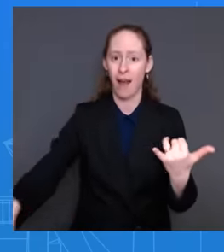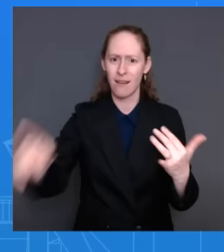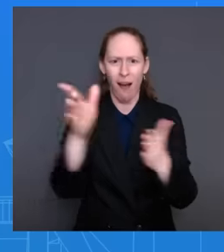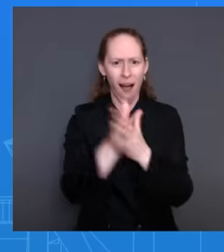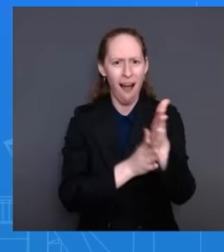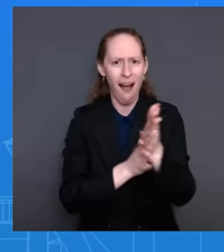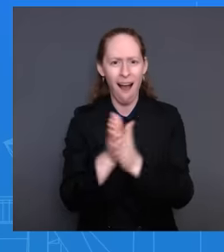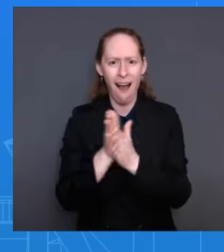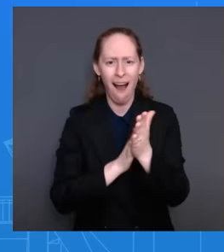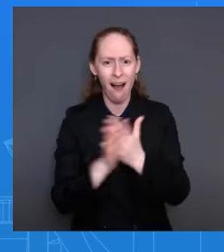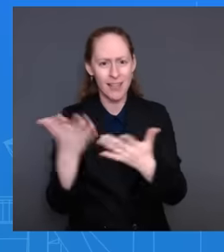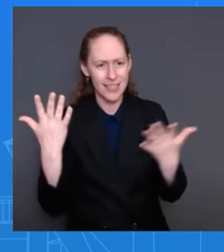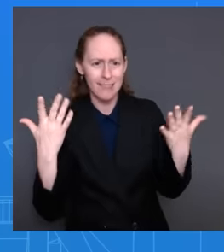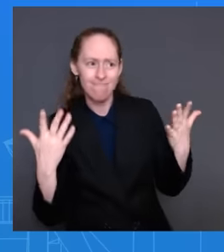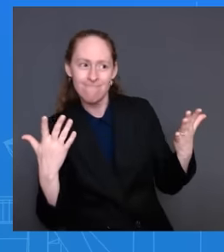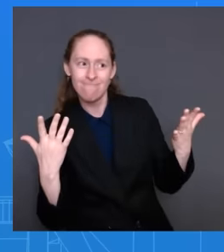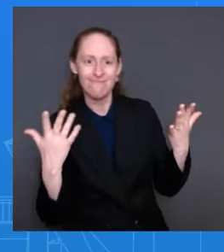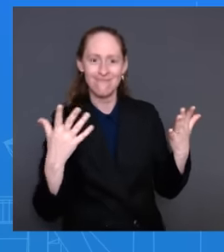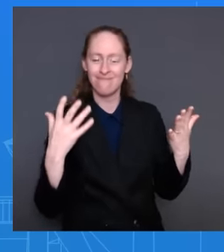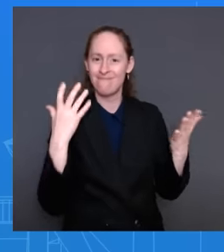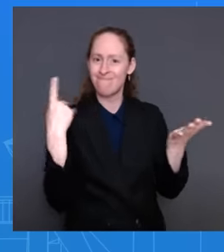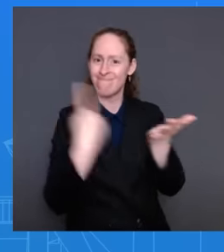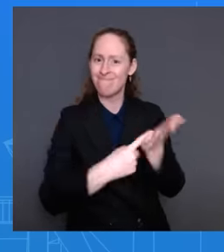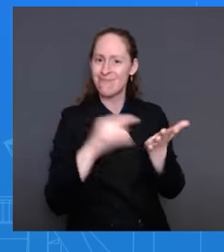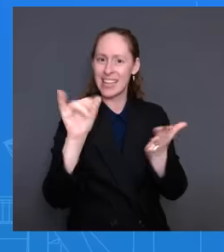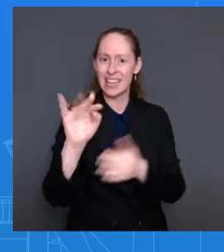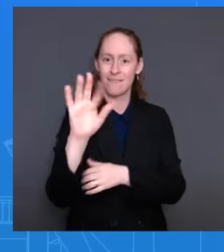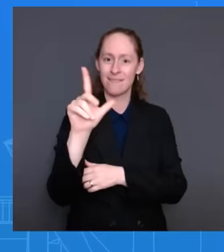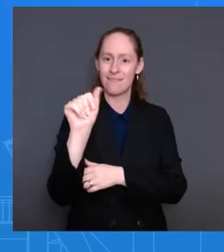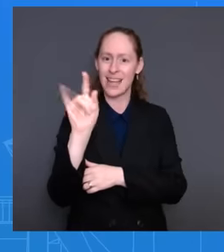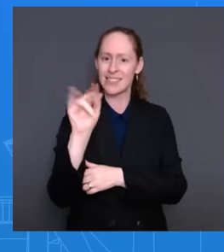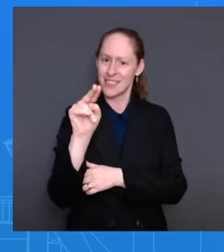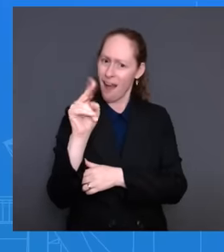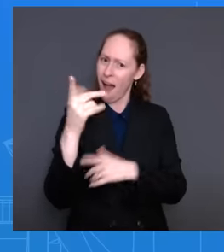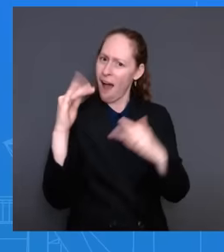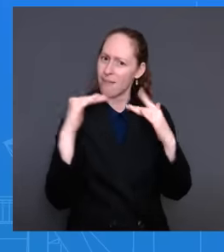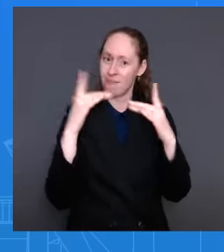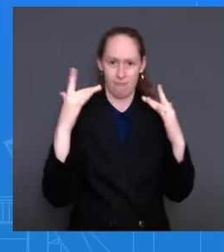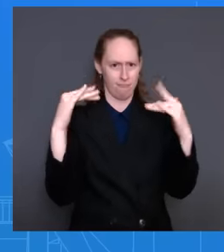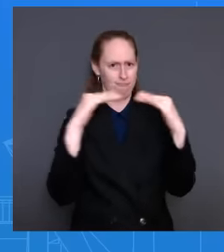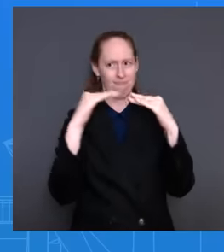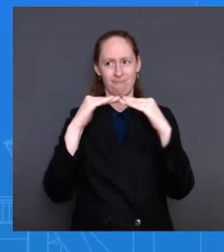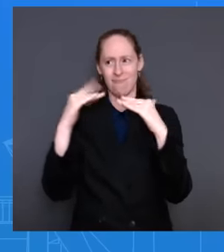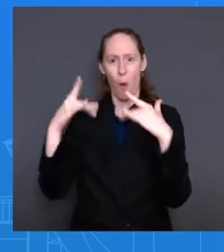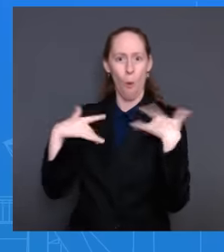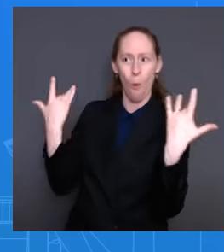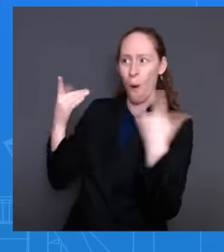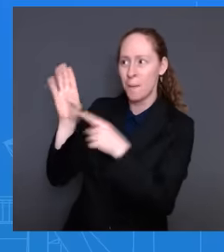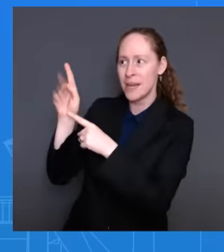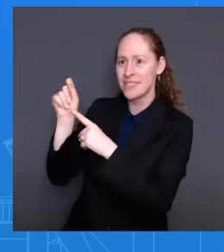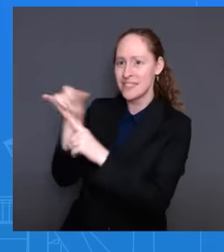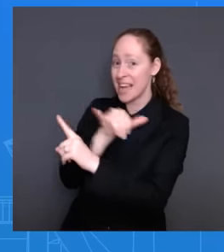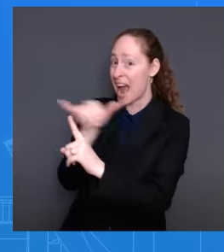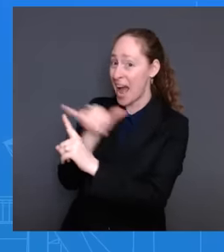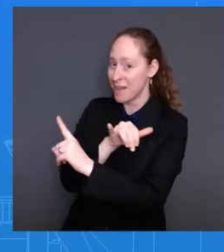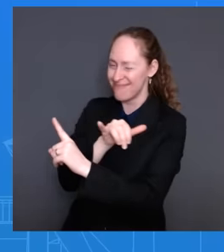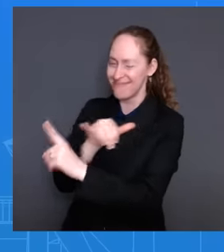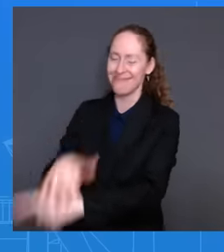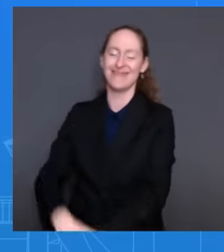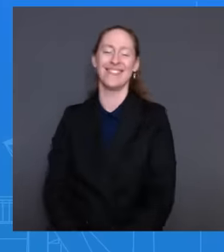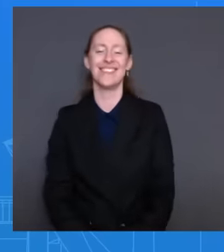So thank you for hanging in here. So I just wanted to provide a little bit of context